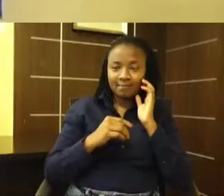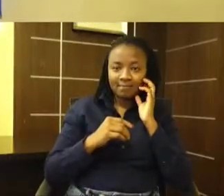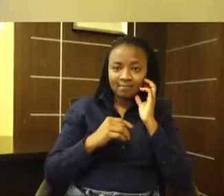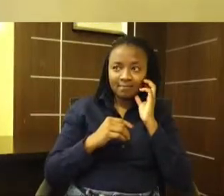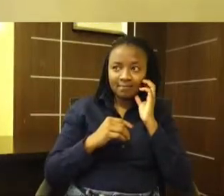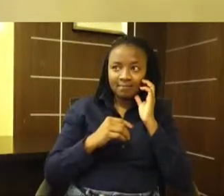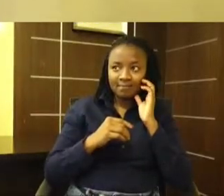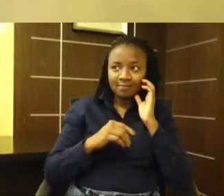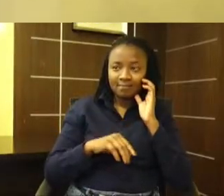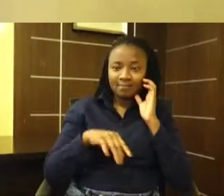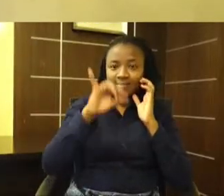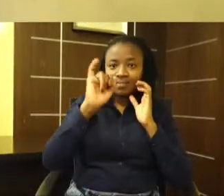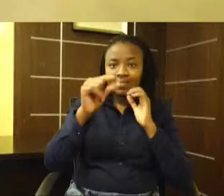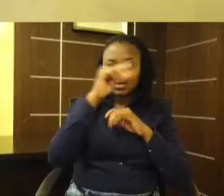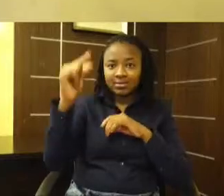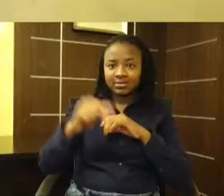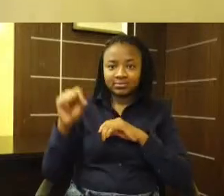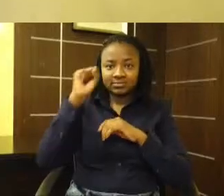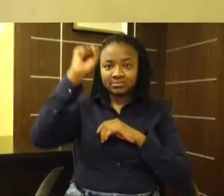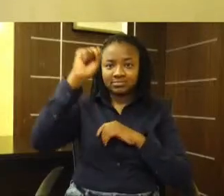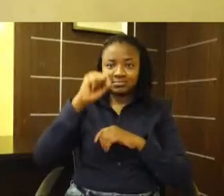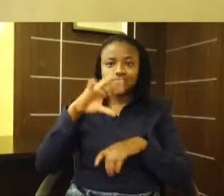Yule alipigwa picha kama amefanya hivi.